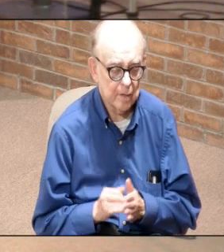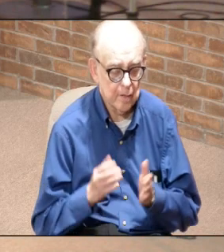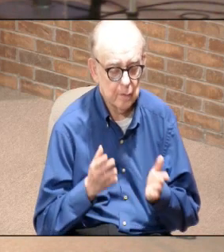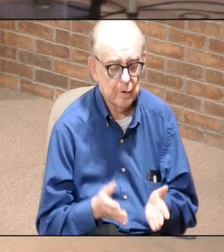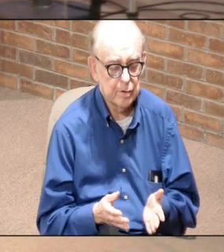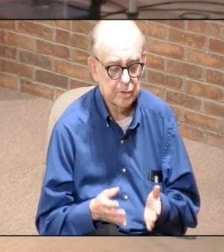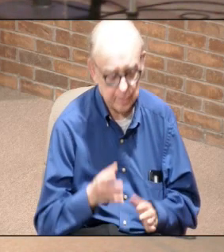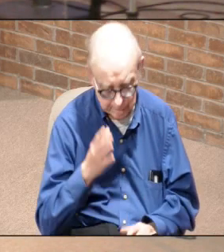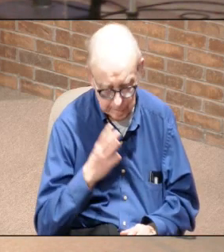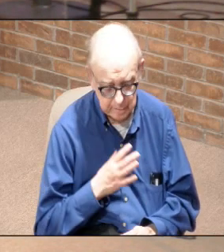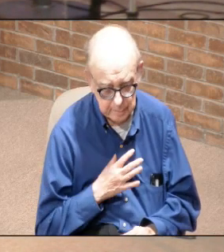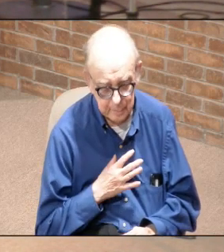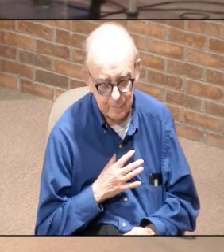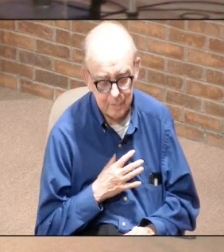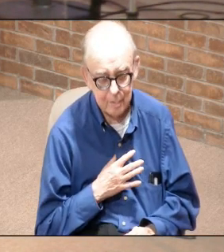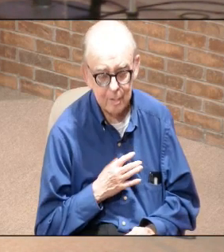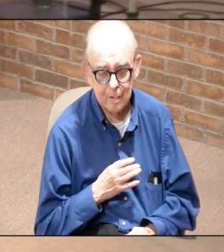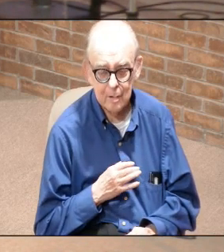rest of them.